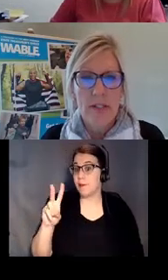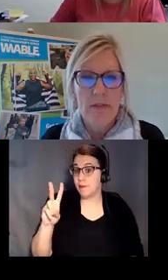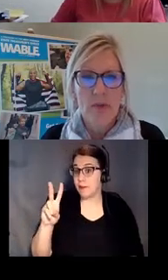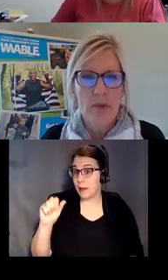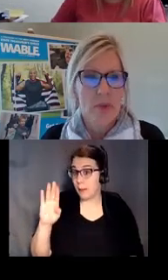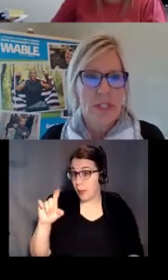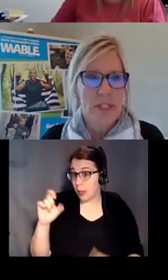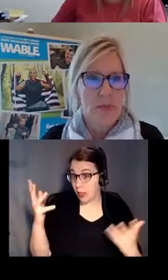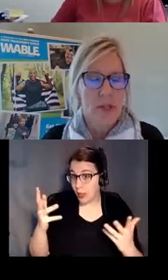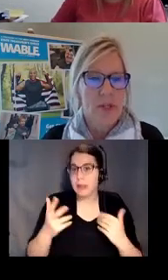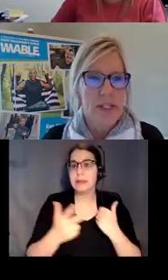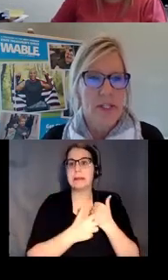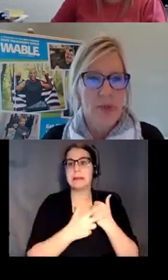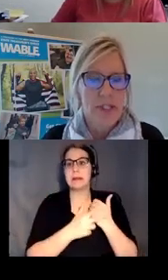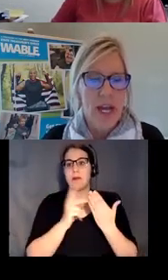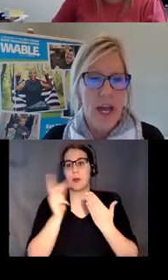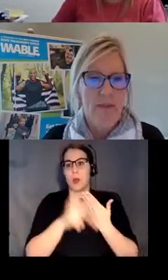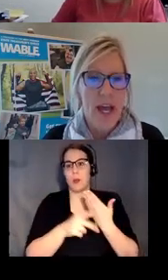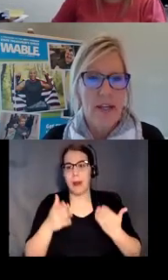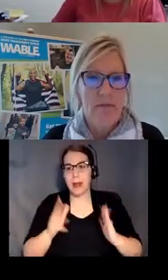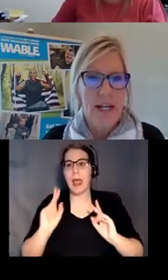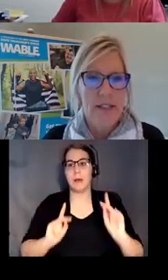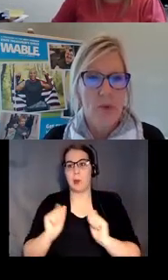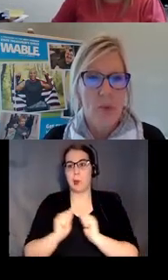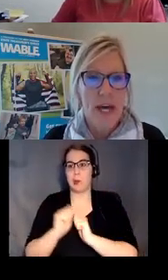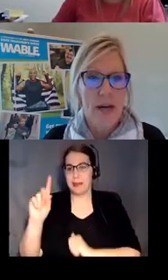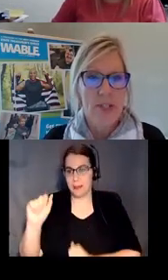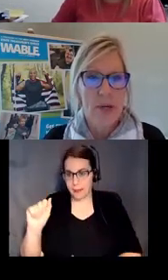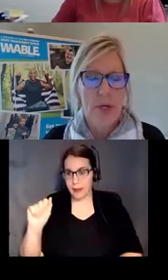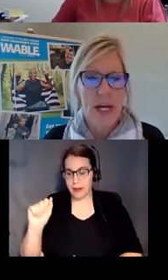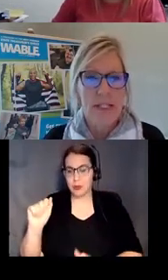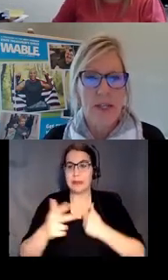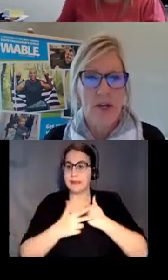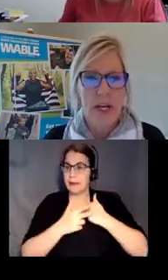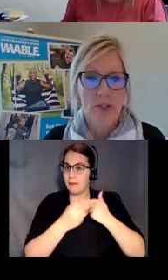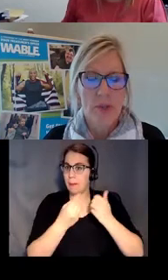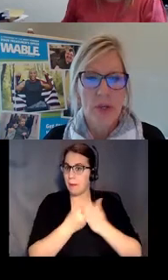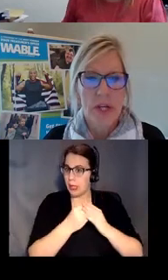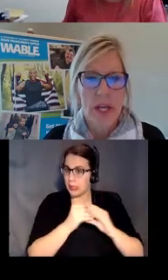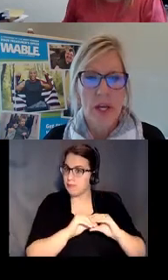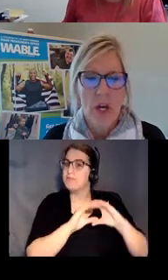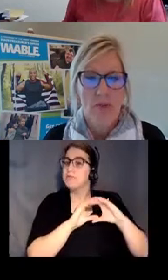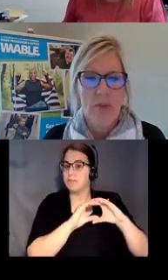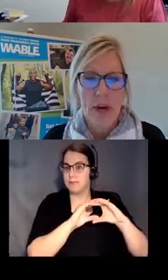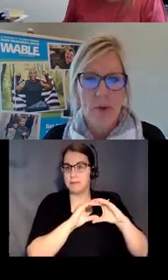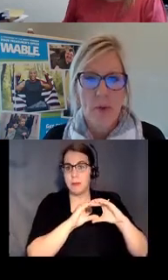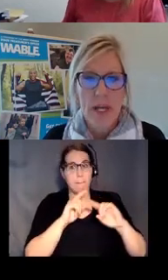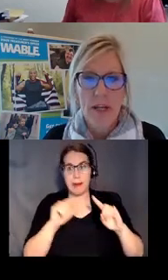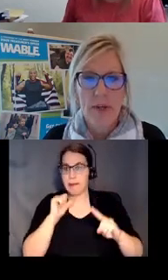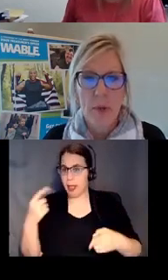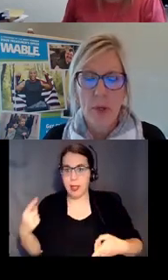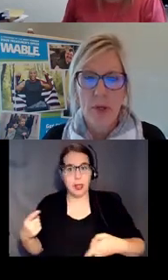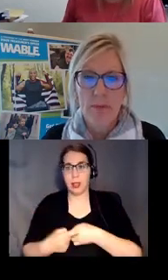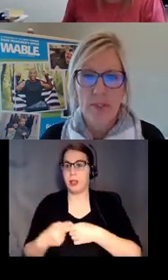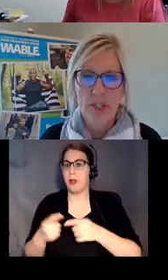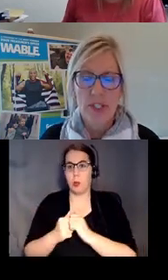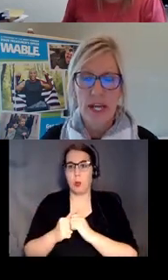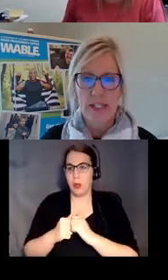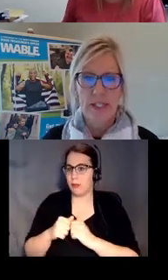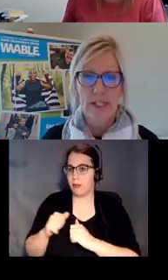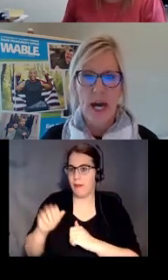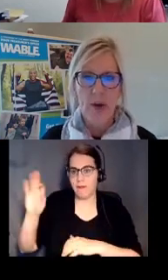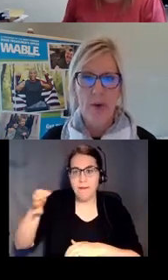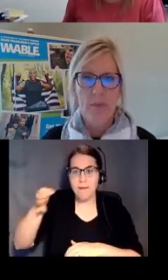allows individuals with disabilities to save and invest without jeopardizing their eligibility for federal benefit programs such